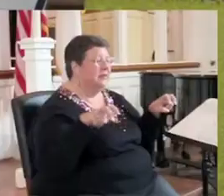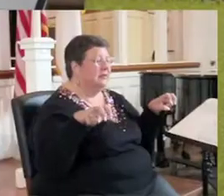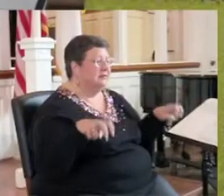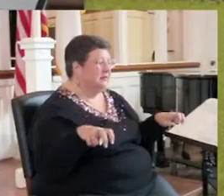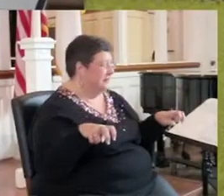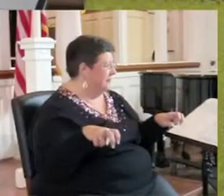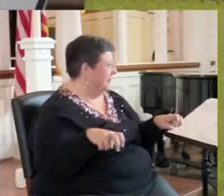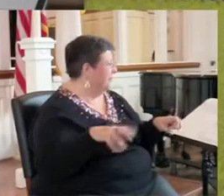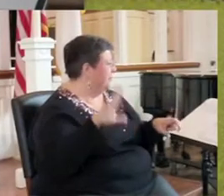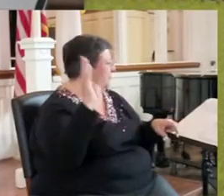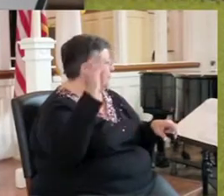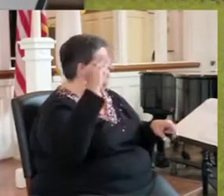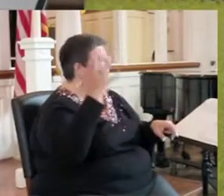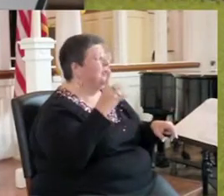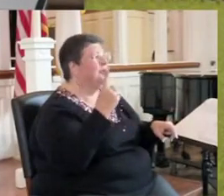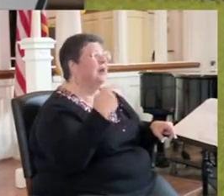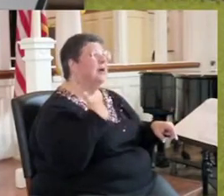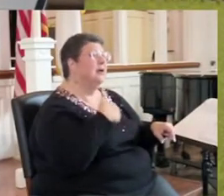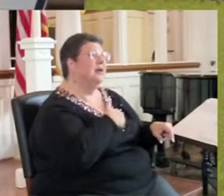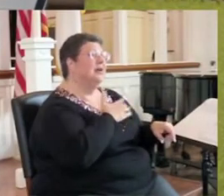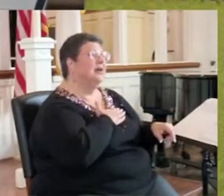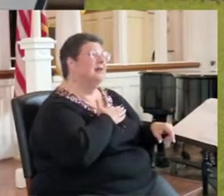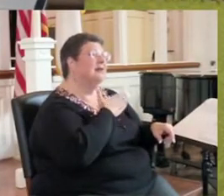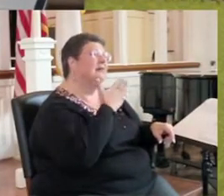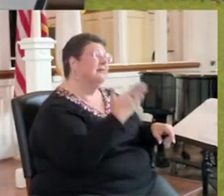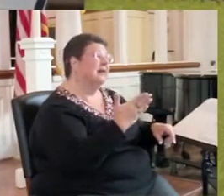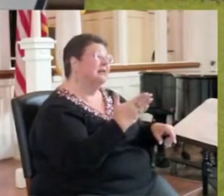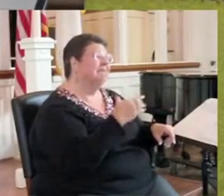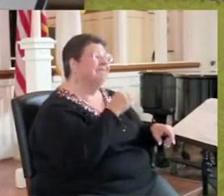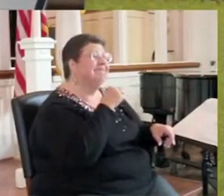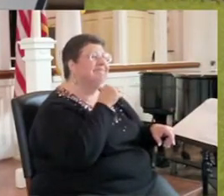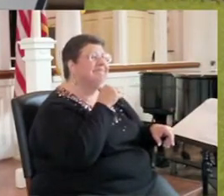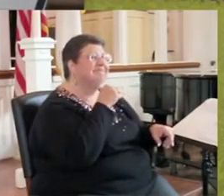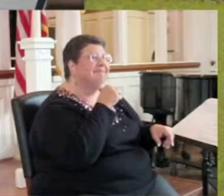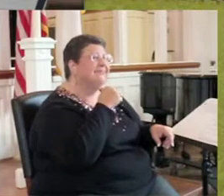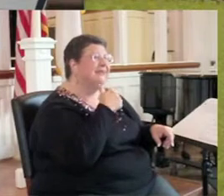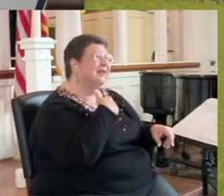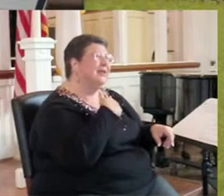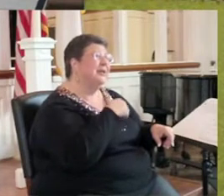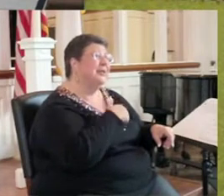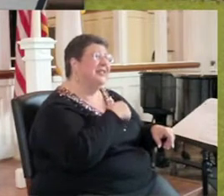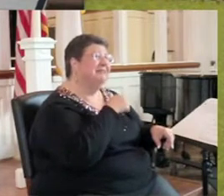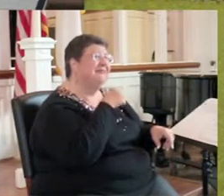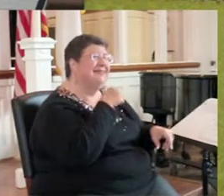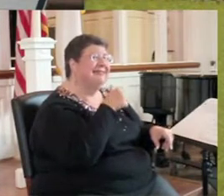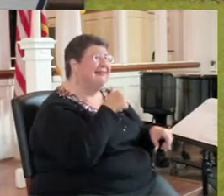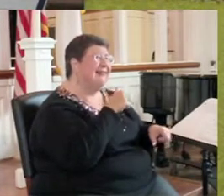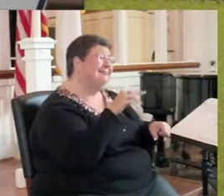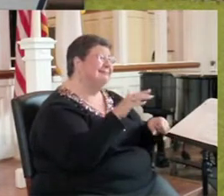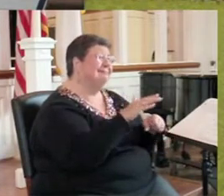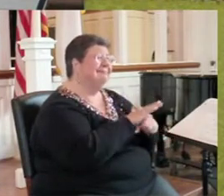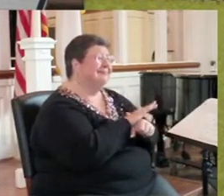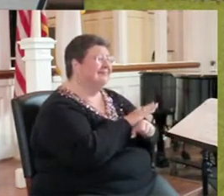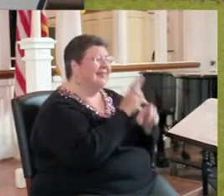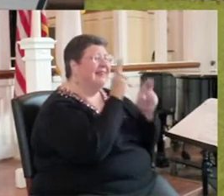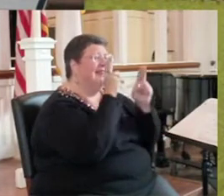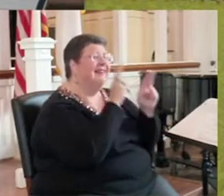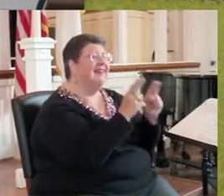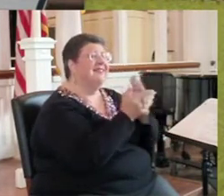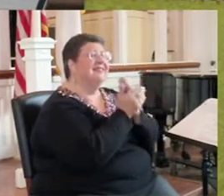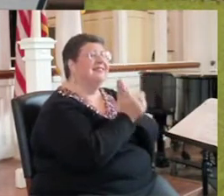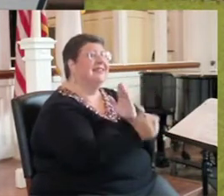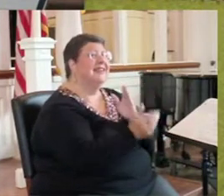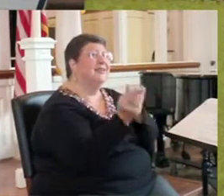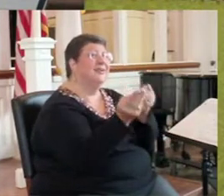Gracious One, we confess how inadequately we have honored the talents you have given to us